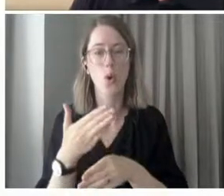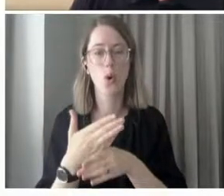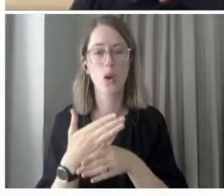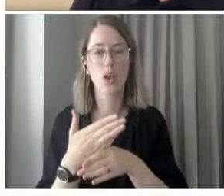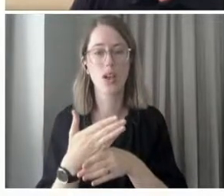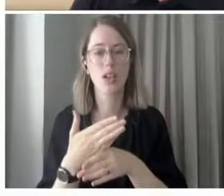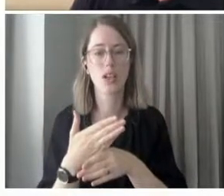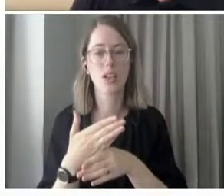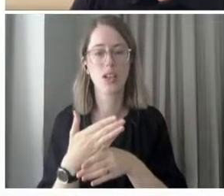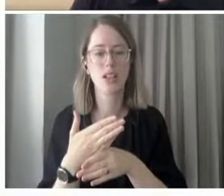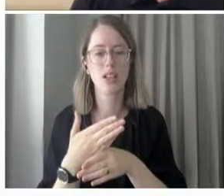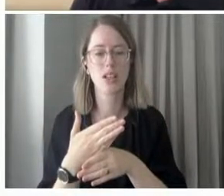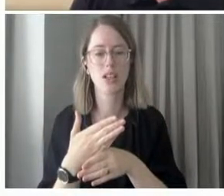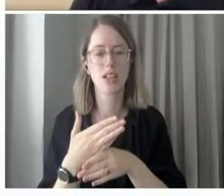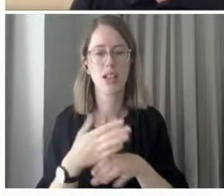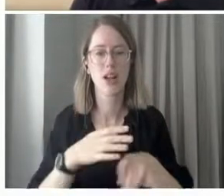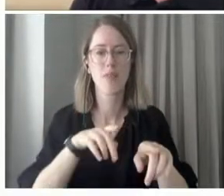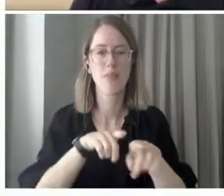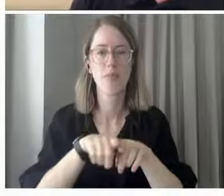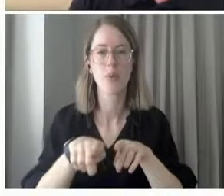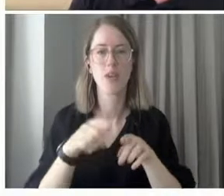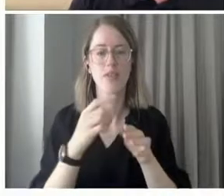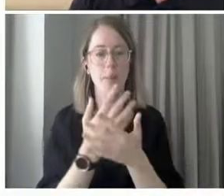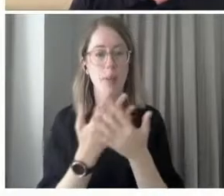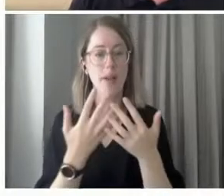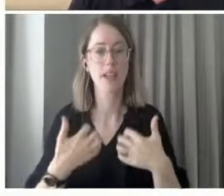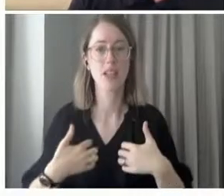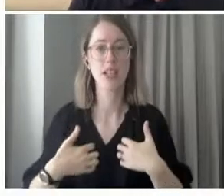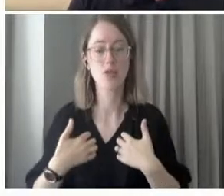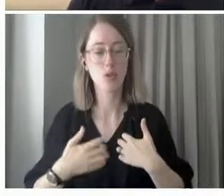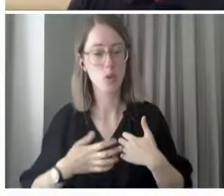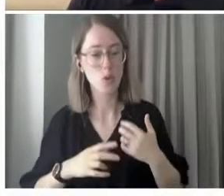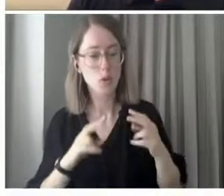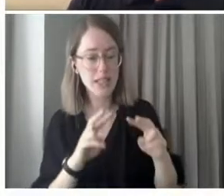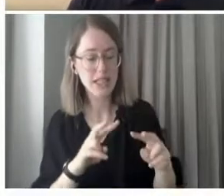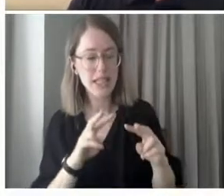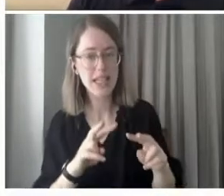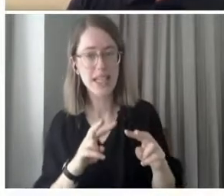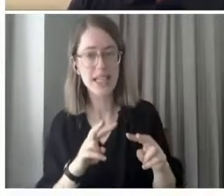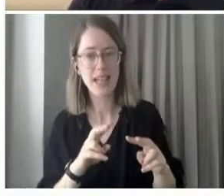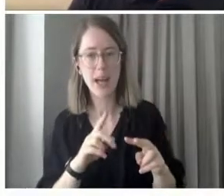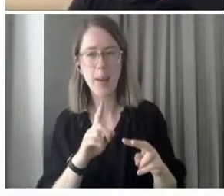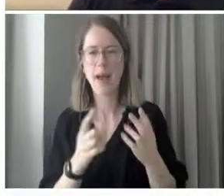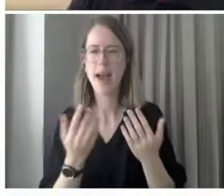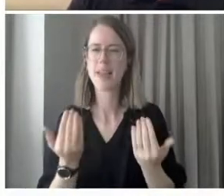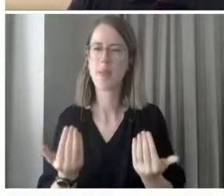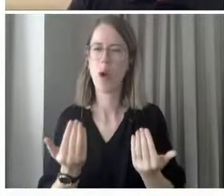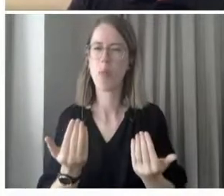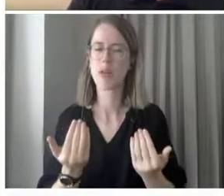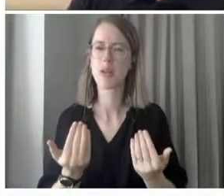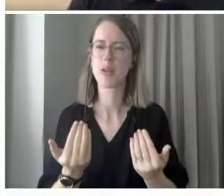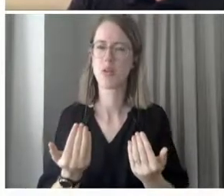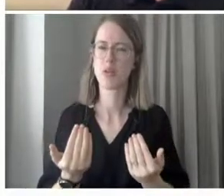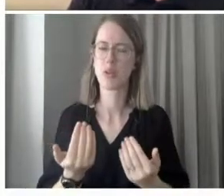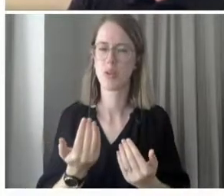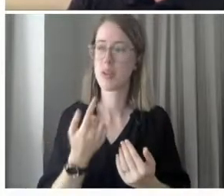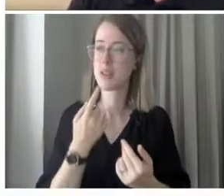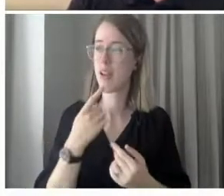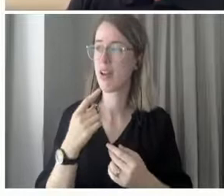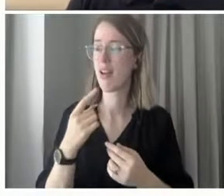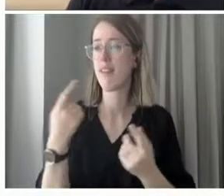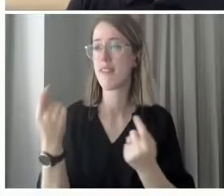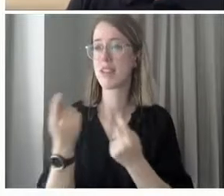like vast majority of the population are interested in seeing. But at the moment, although we're saying how fantastic festivals